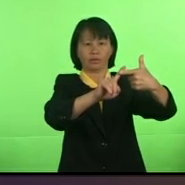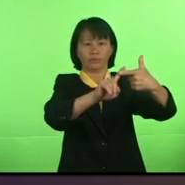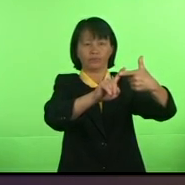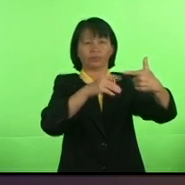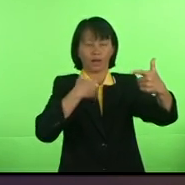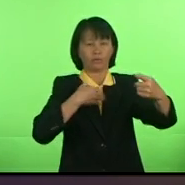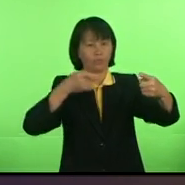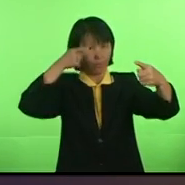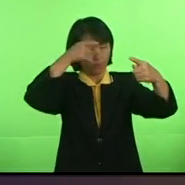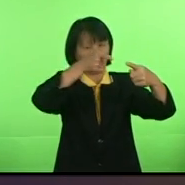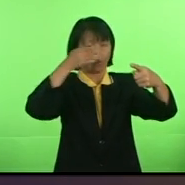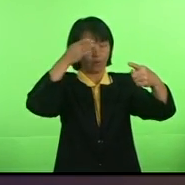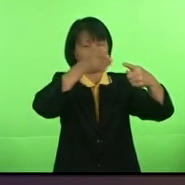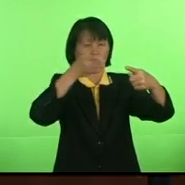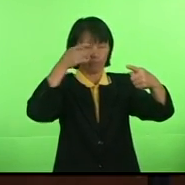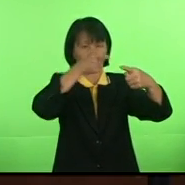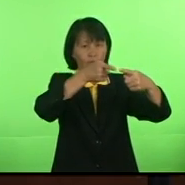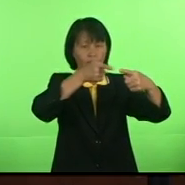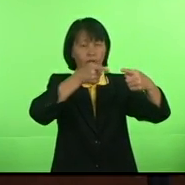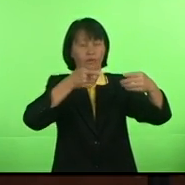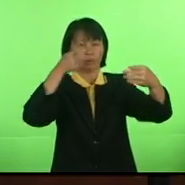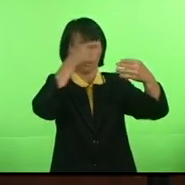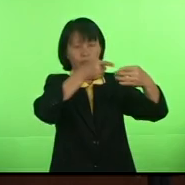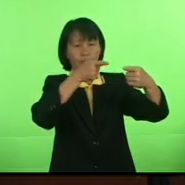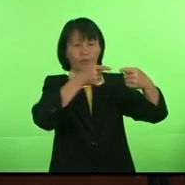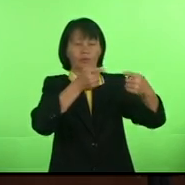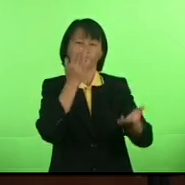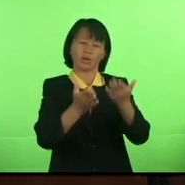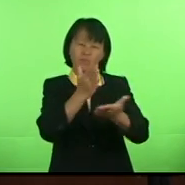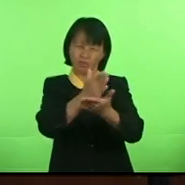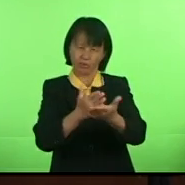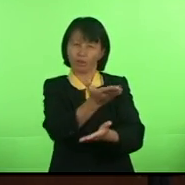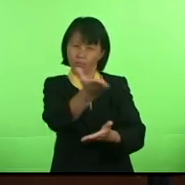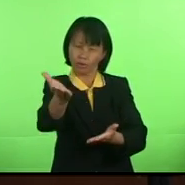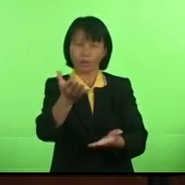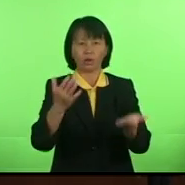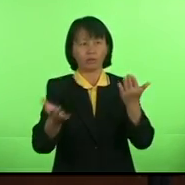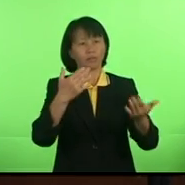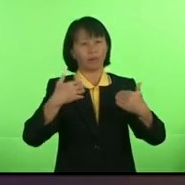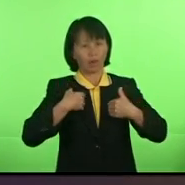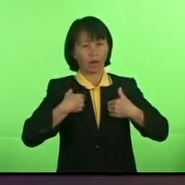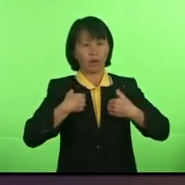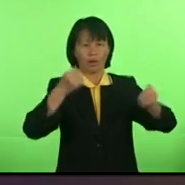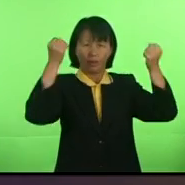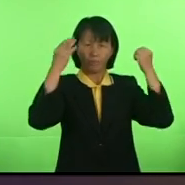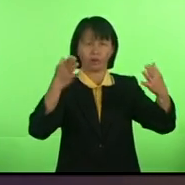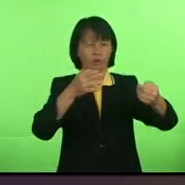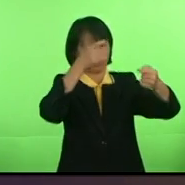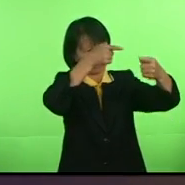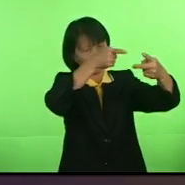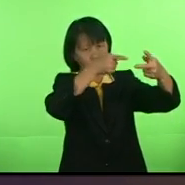the points. Perhaps some of you might be able to come up with so many